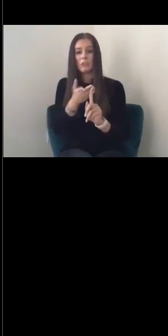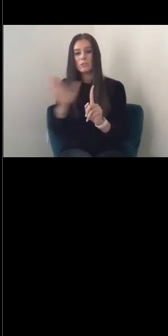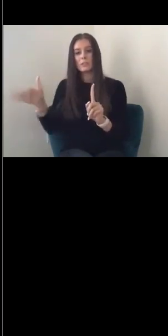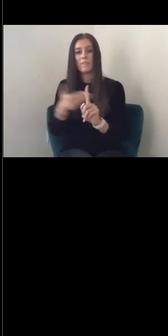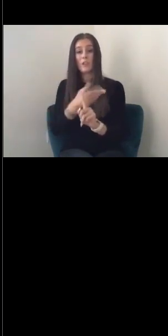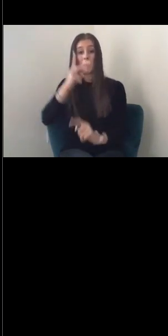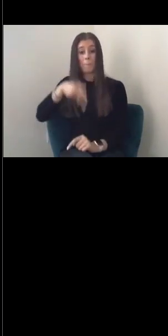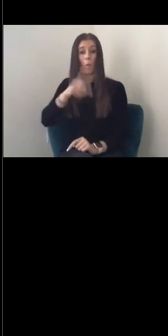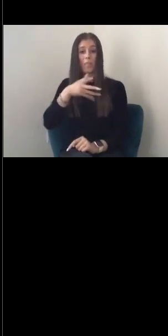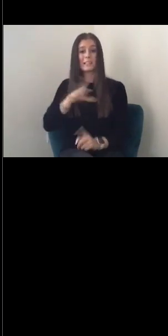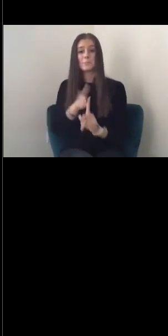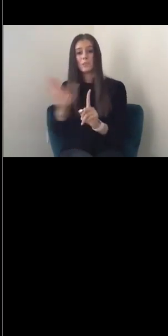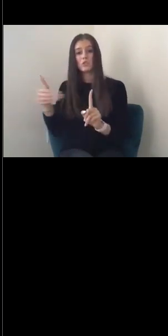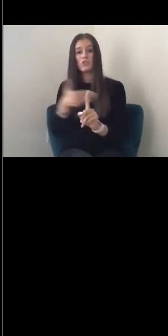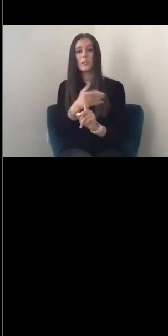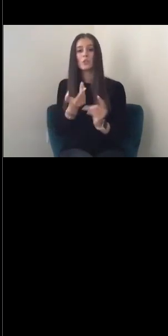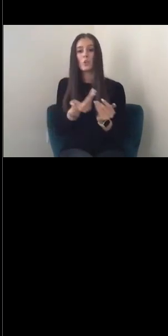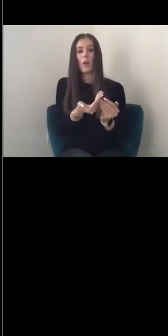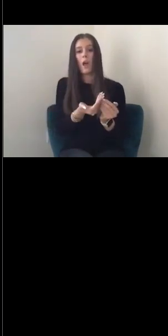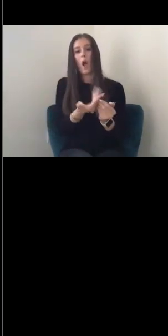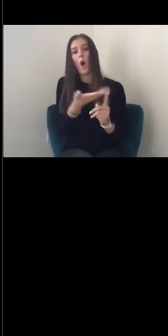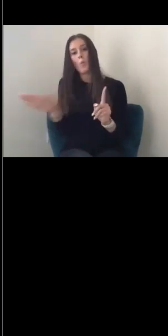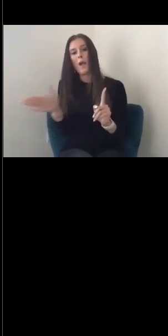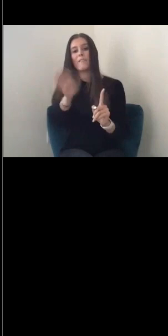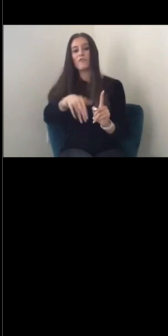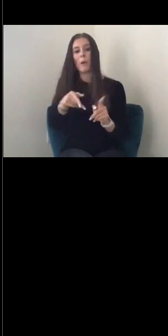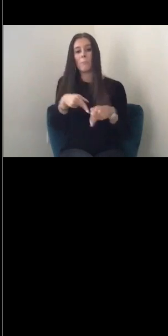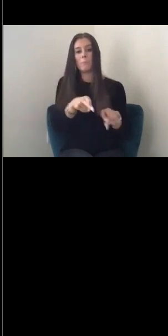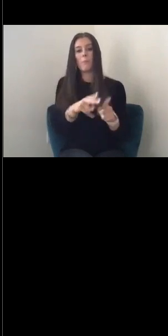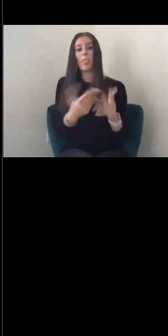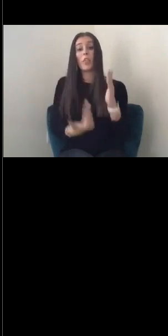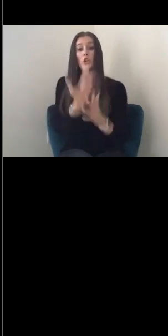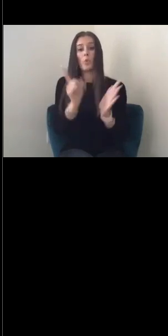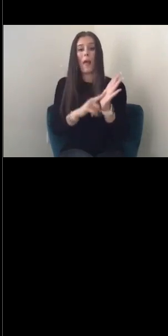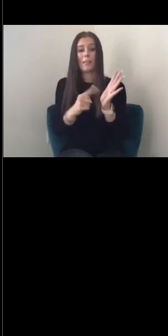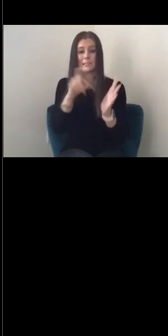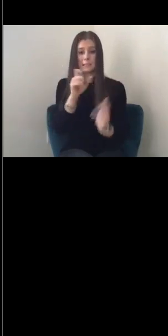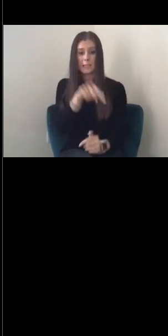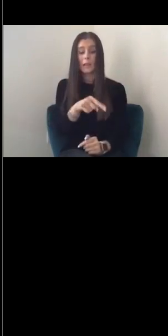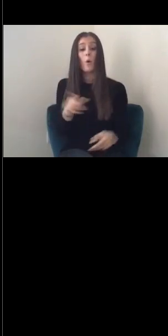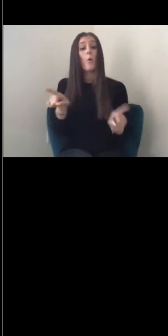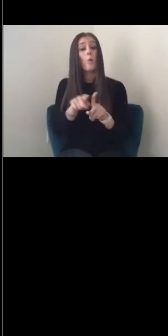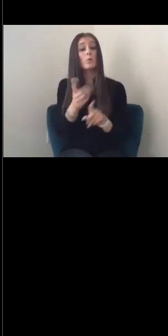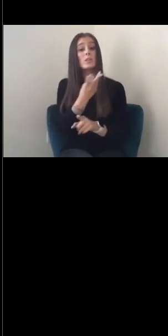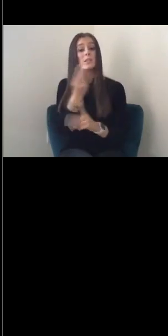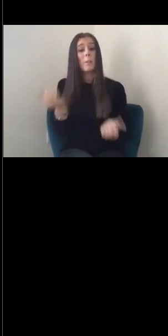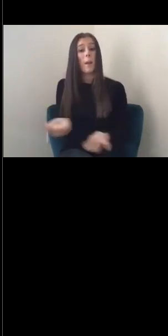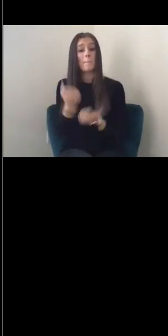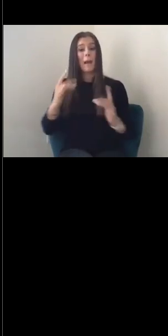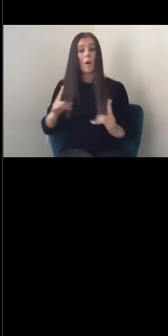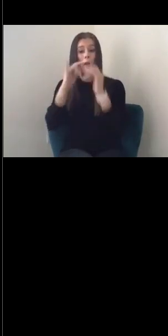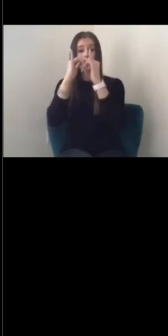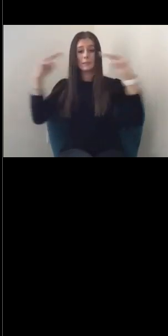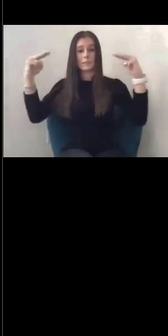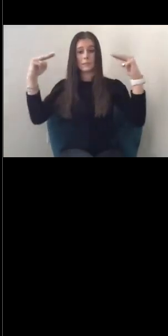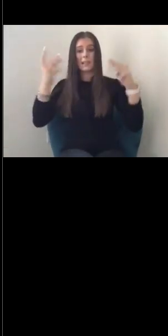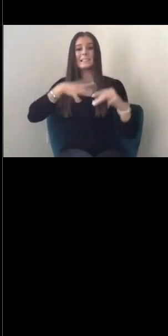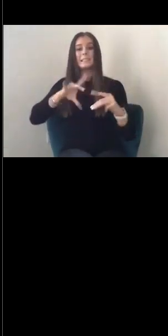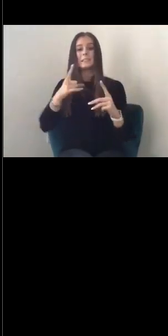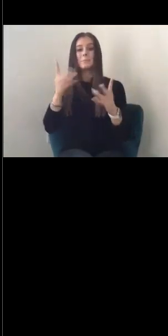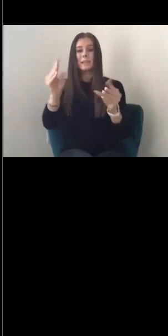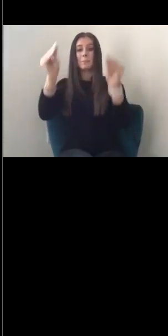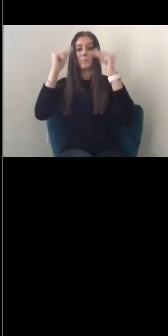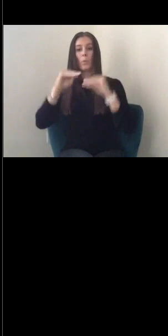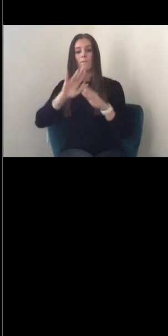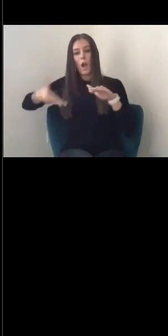the proposed Lower Thames Crossing route. Some of the overhead power lines in this area may also need to be placed underground to avoid Lower